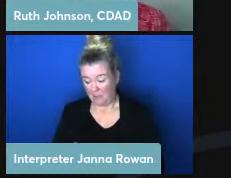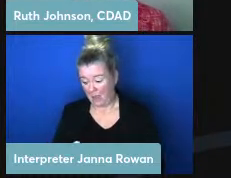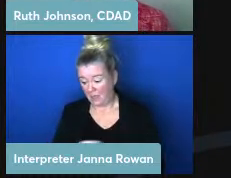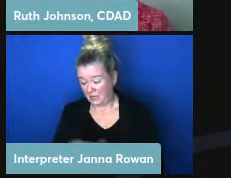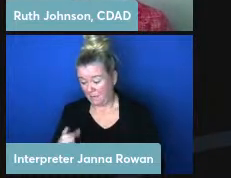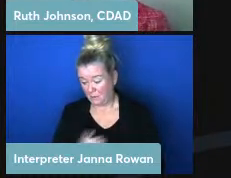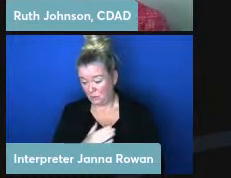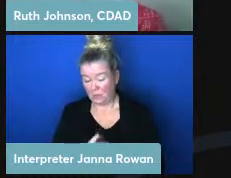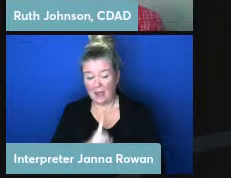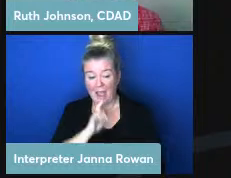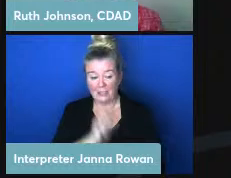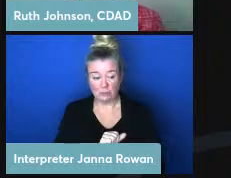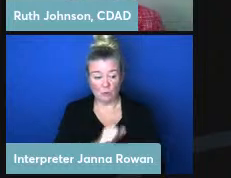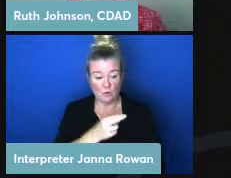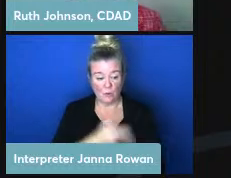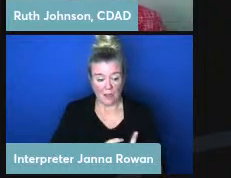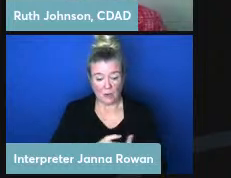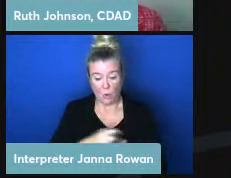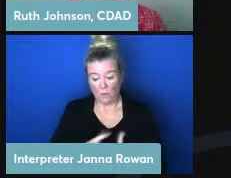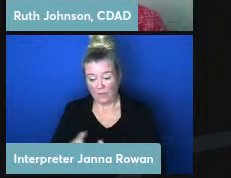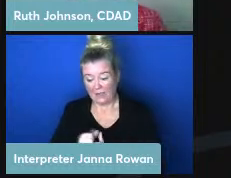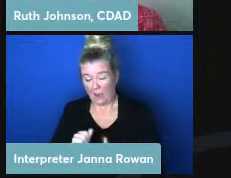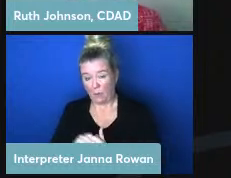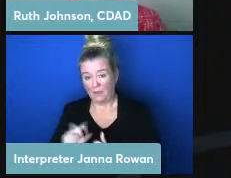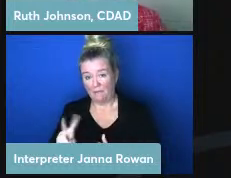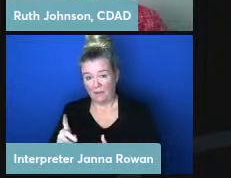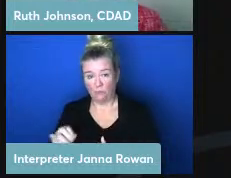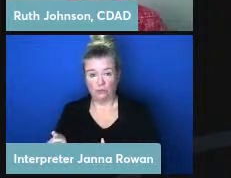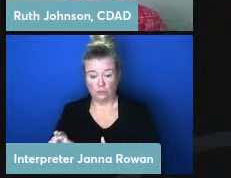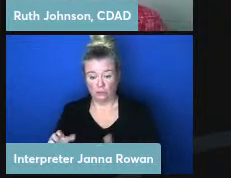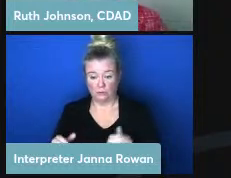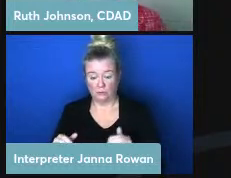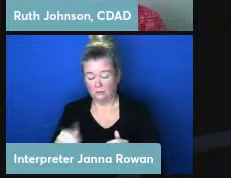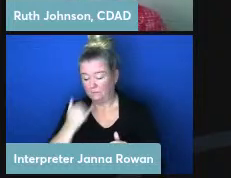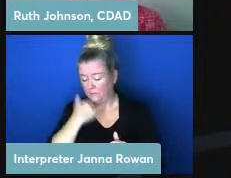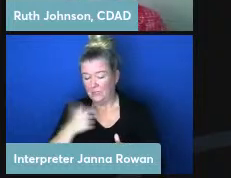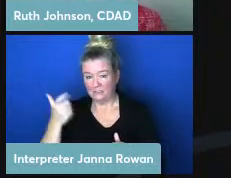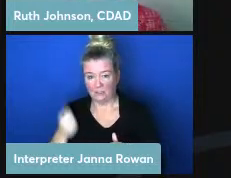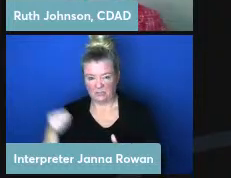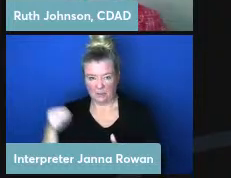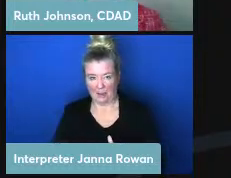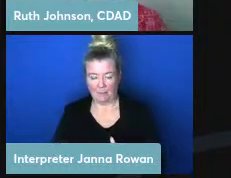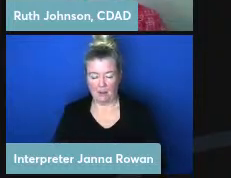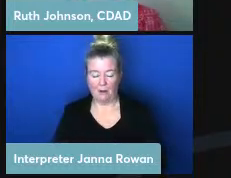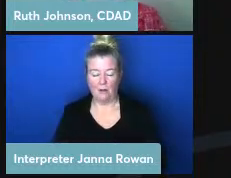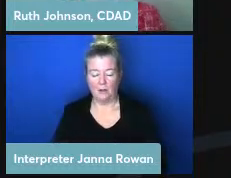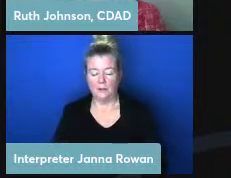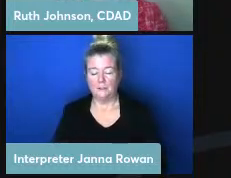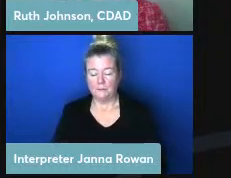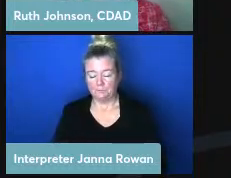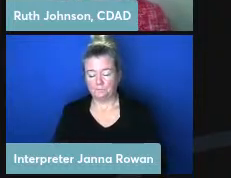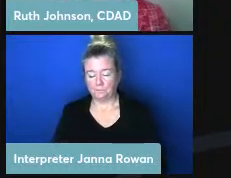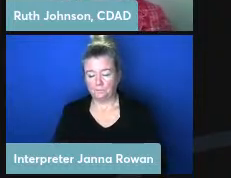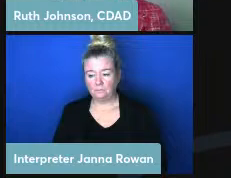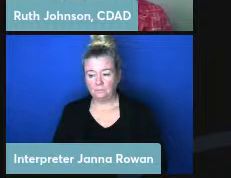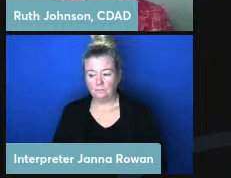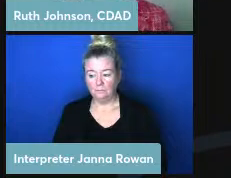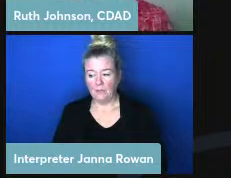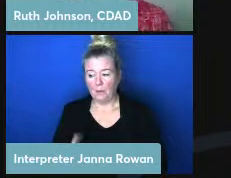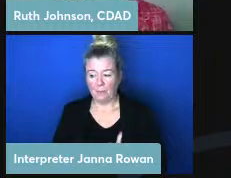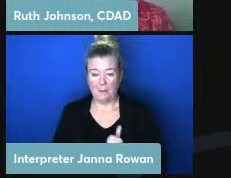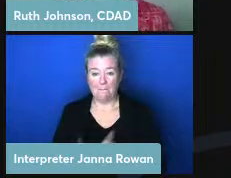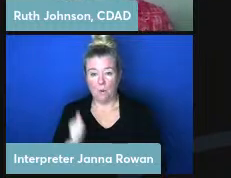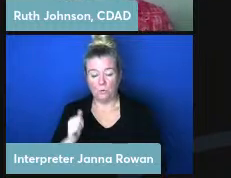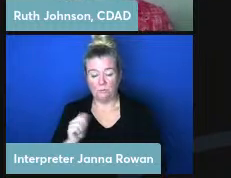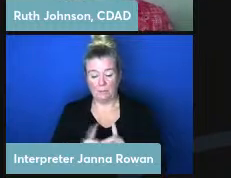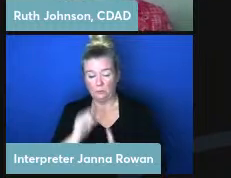actual lease rent and what they get in the form of a subsidy payment. And so most voucher tenants don't